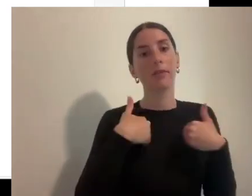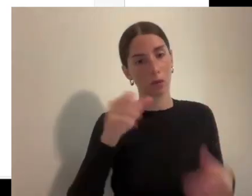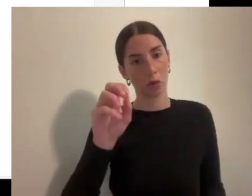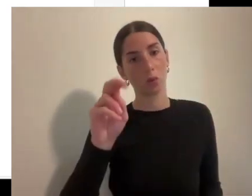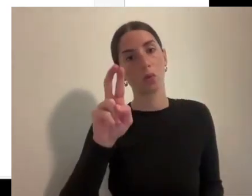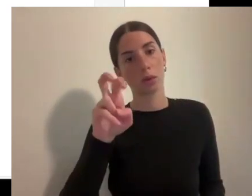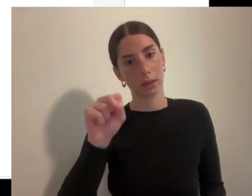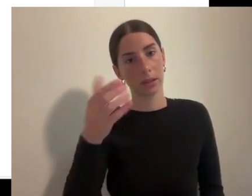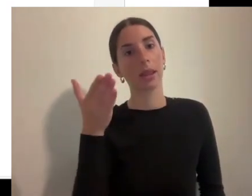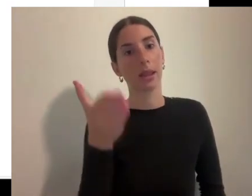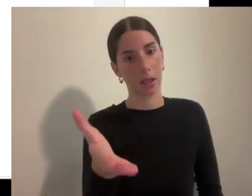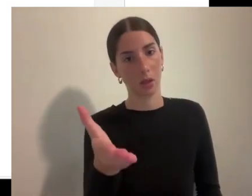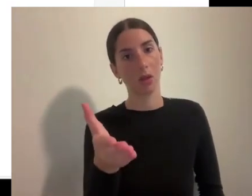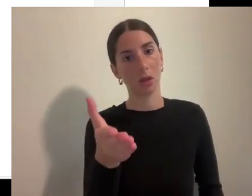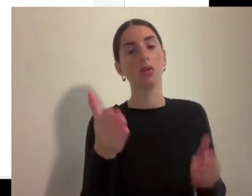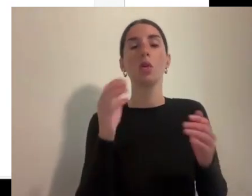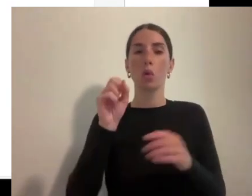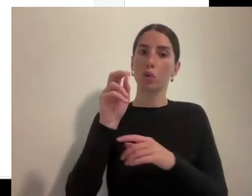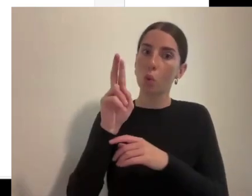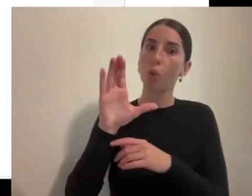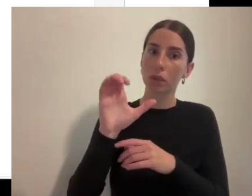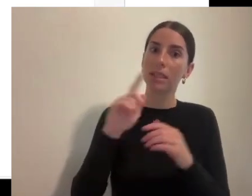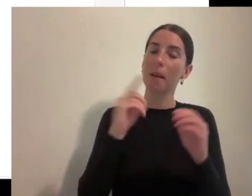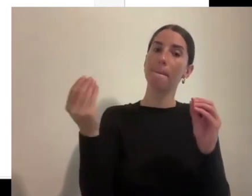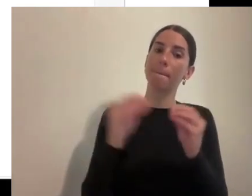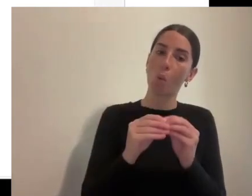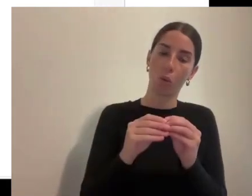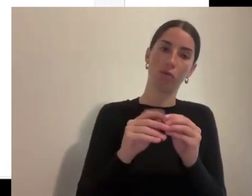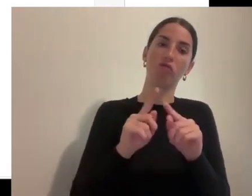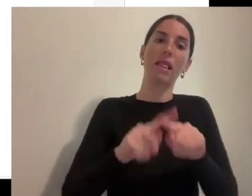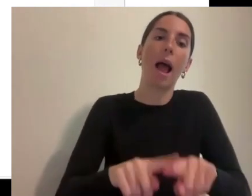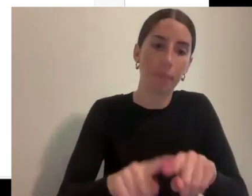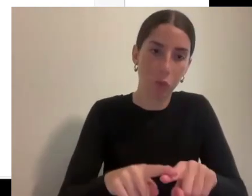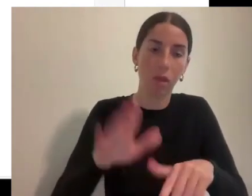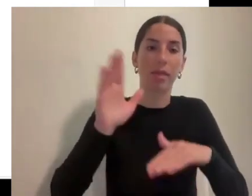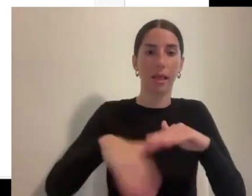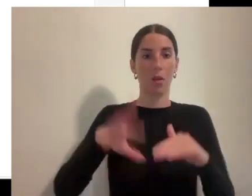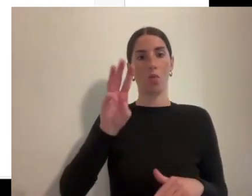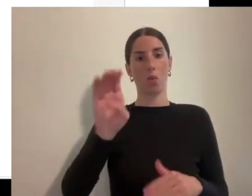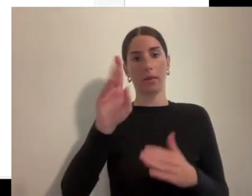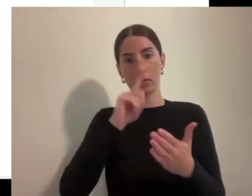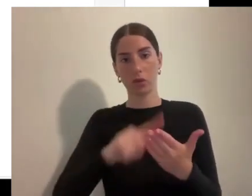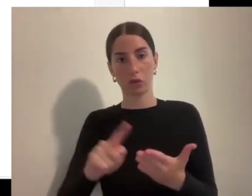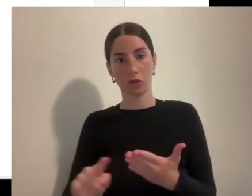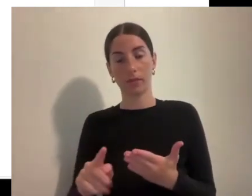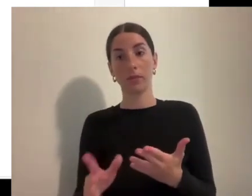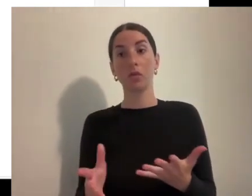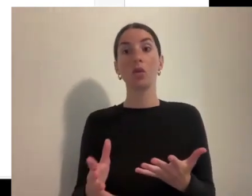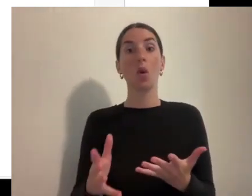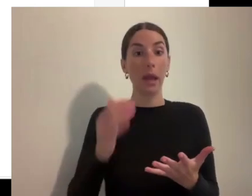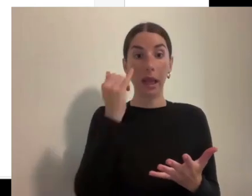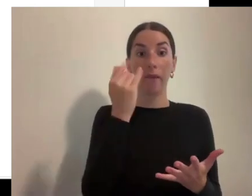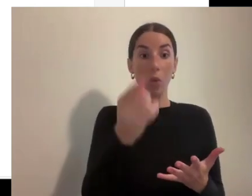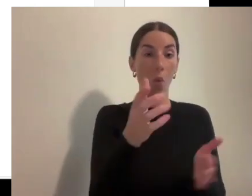and the sources are more reliable than what I got out of the web search. So when you are preparing for an